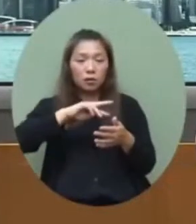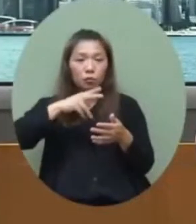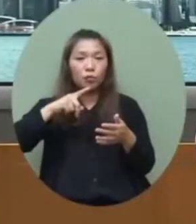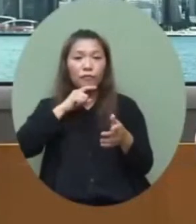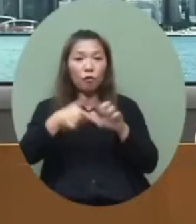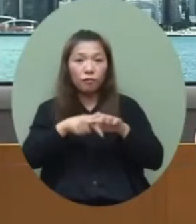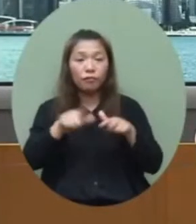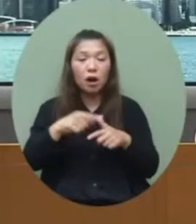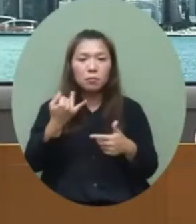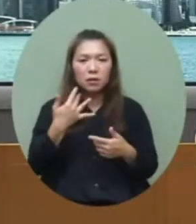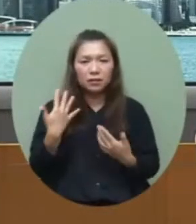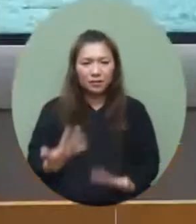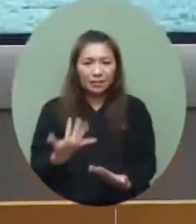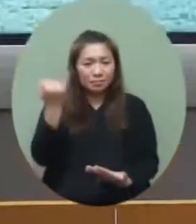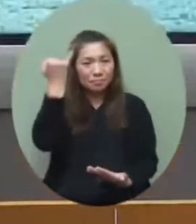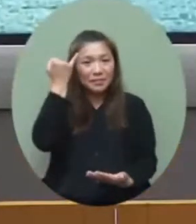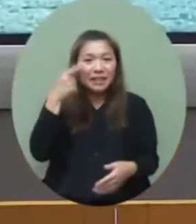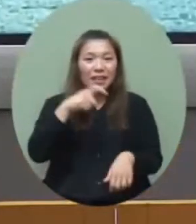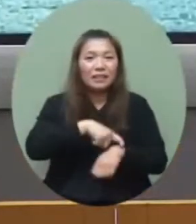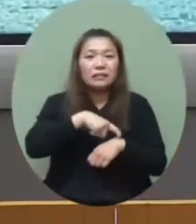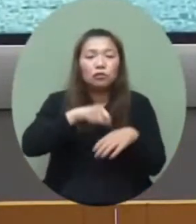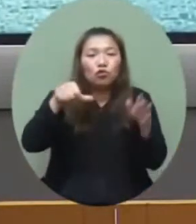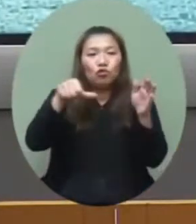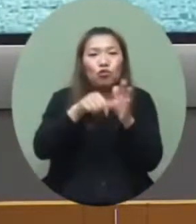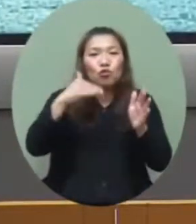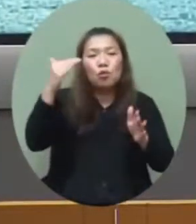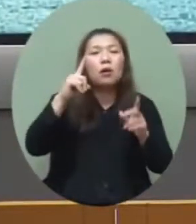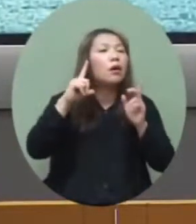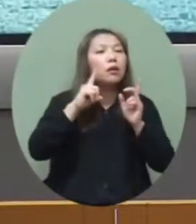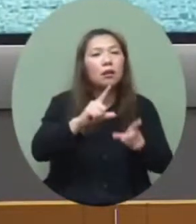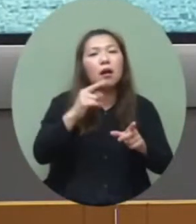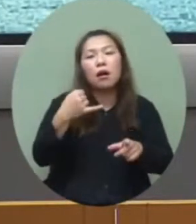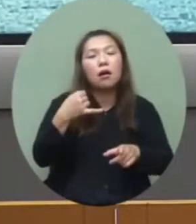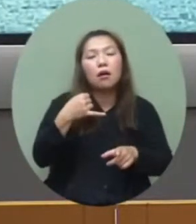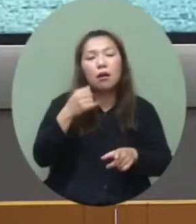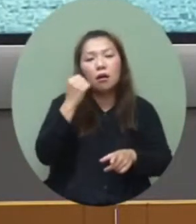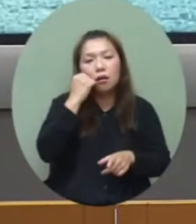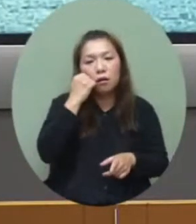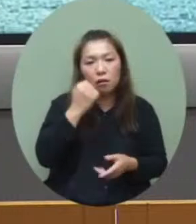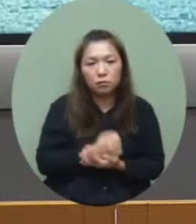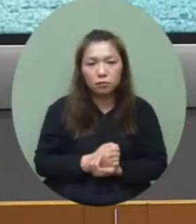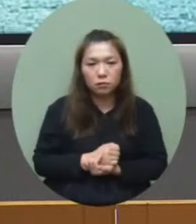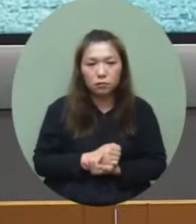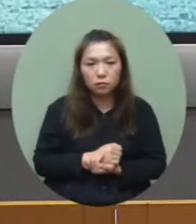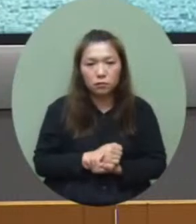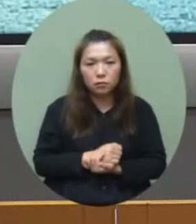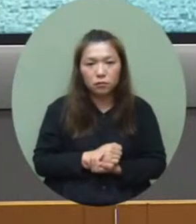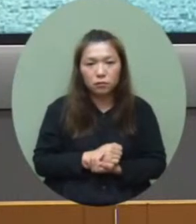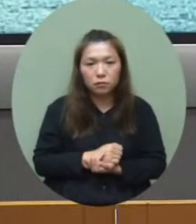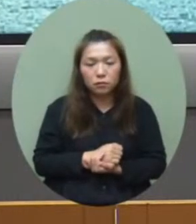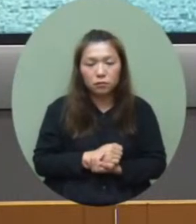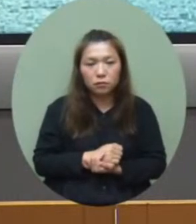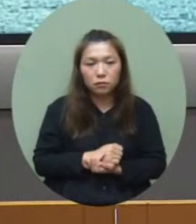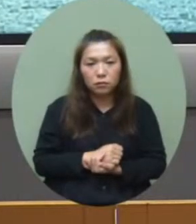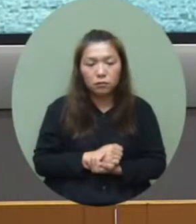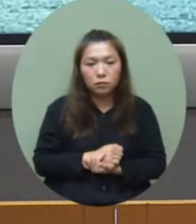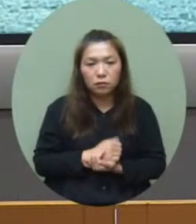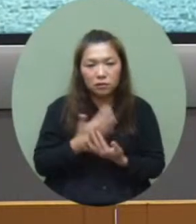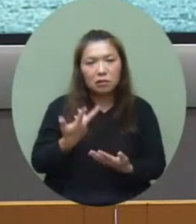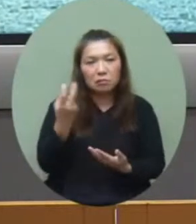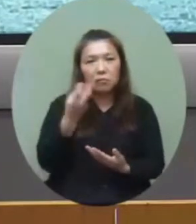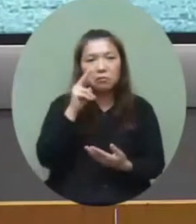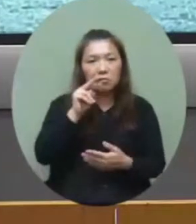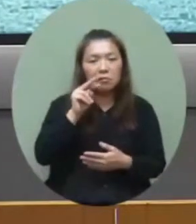with the home isolation arrangements? It's hard to predict when we have reached the peak or